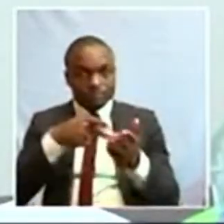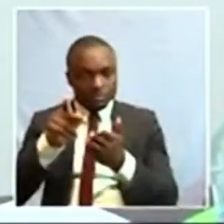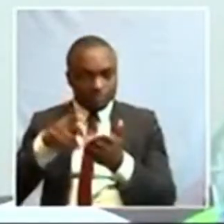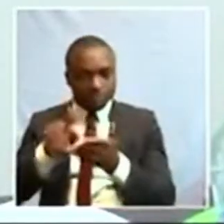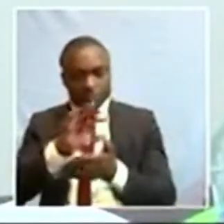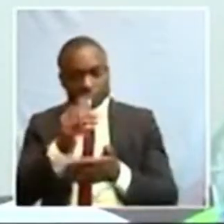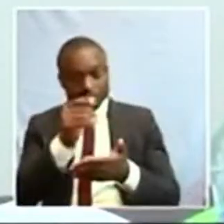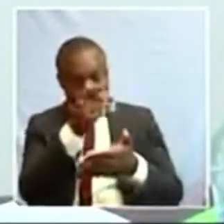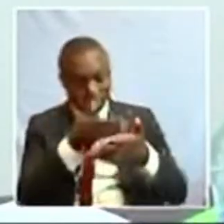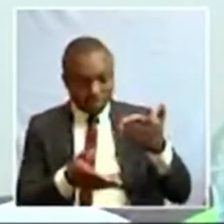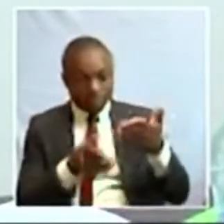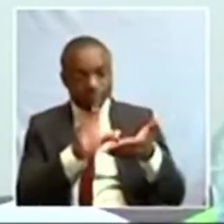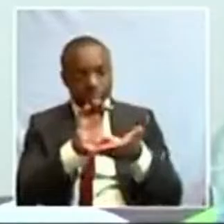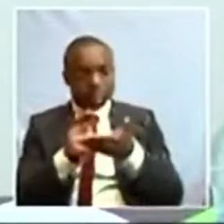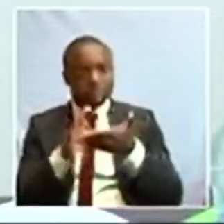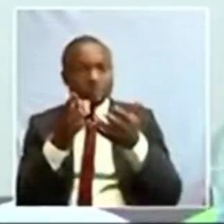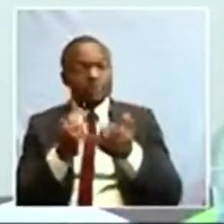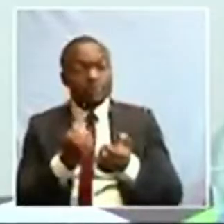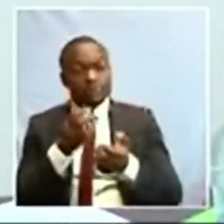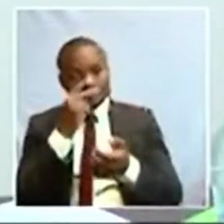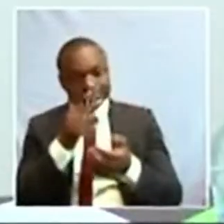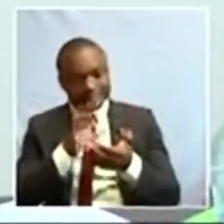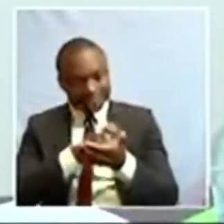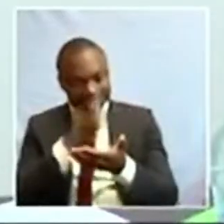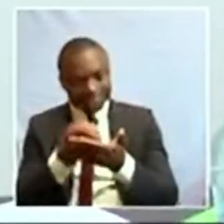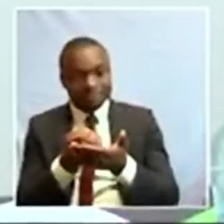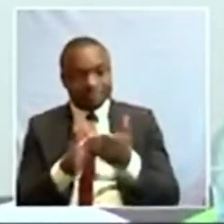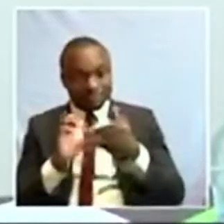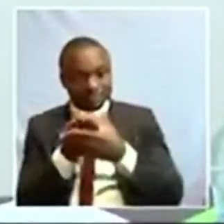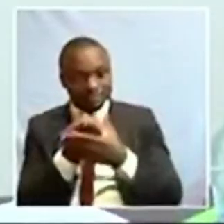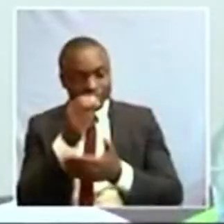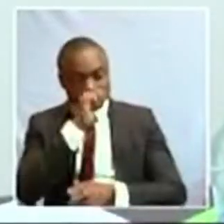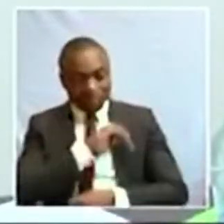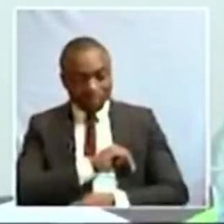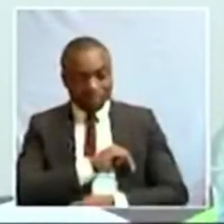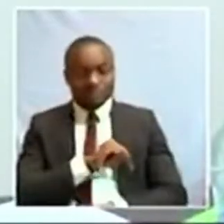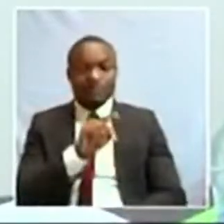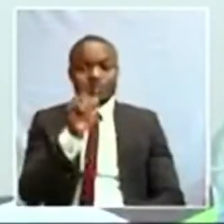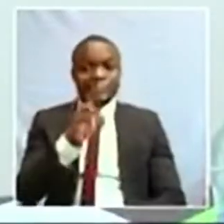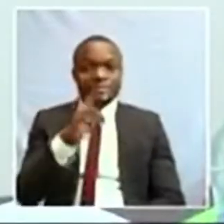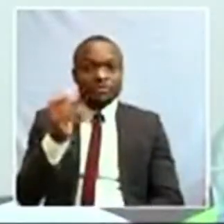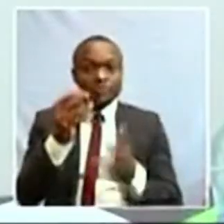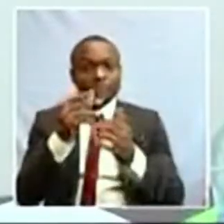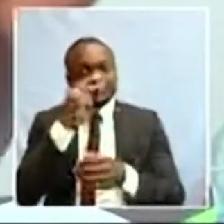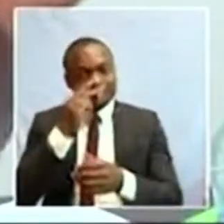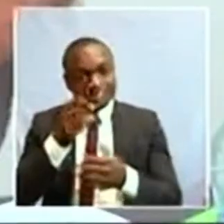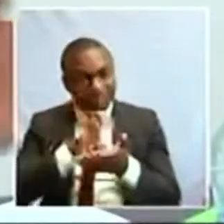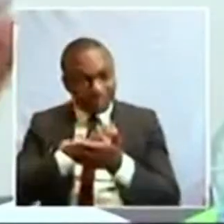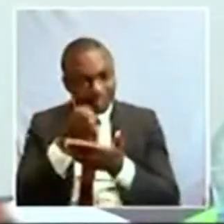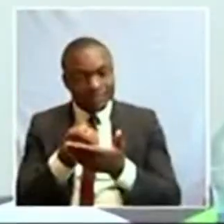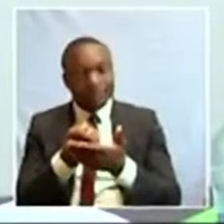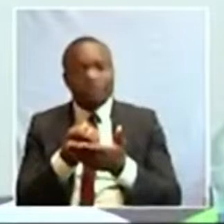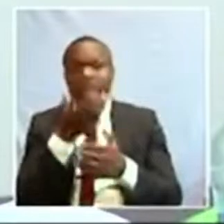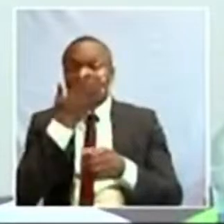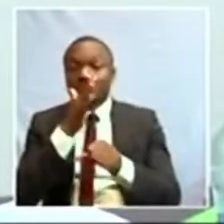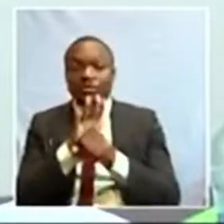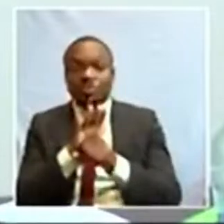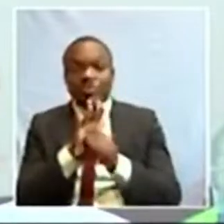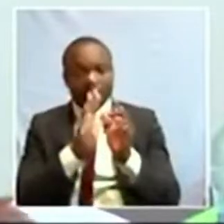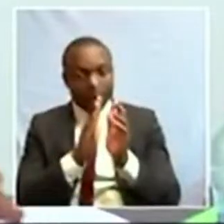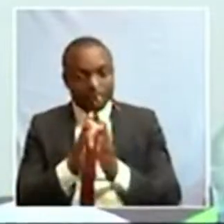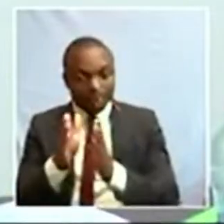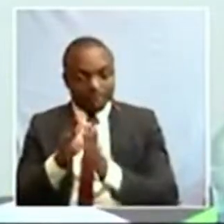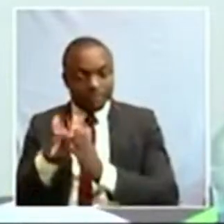see evidence of you engaging ZRA, NAPSA. We would like to see evidence of a commitment plan